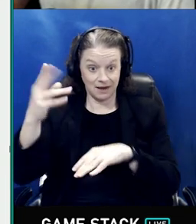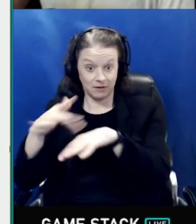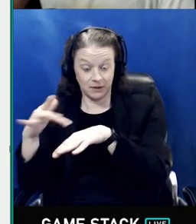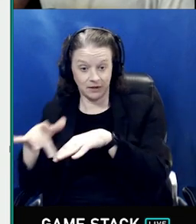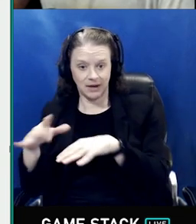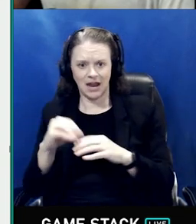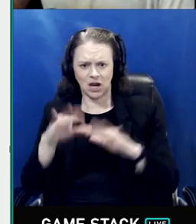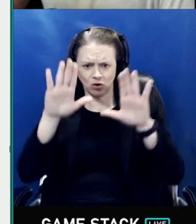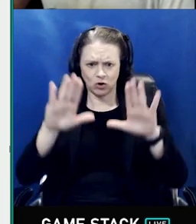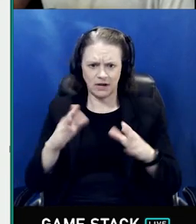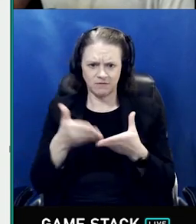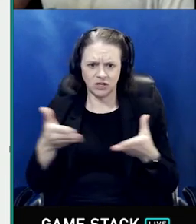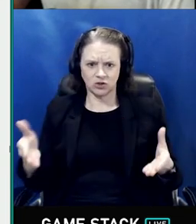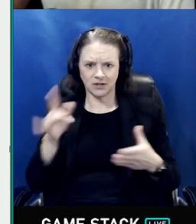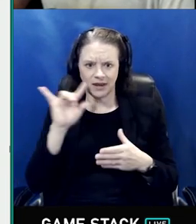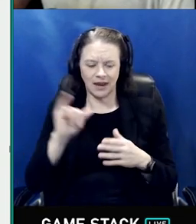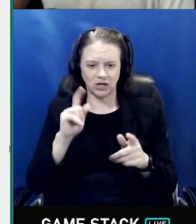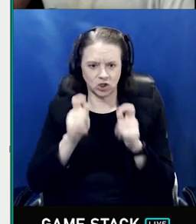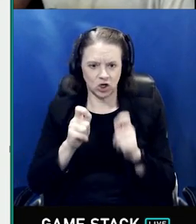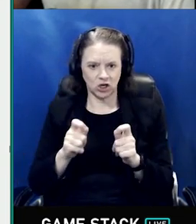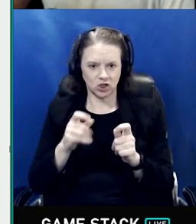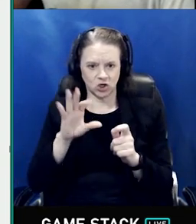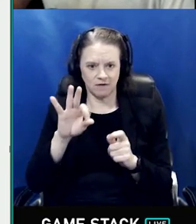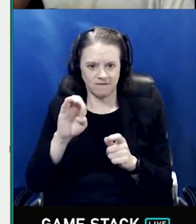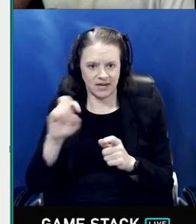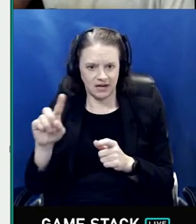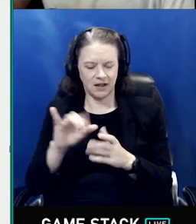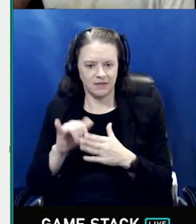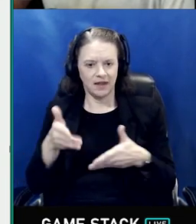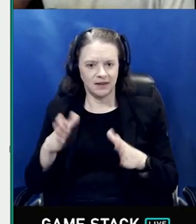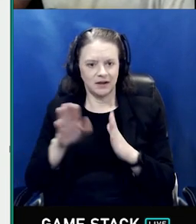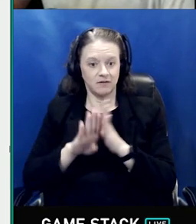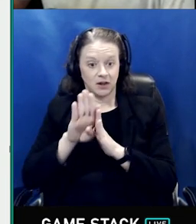allow developers to build event-driven applications and services.